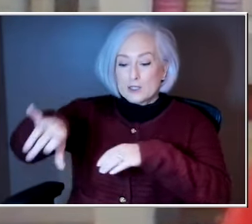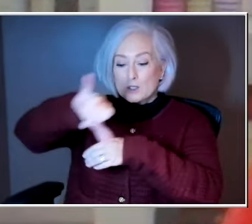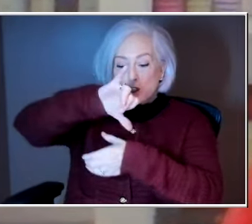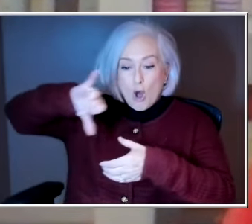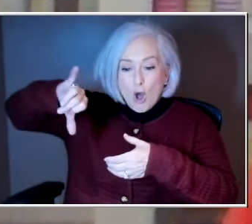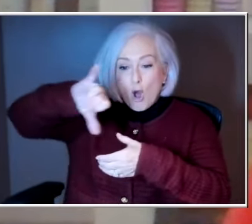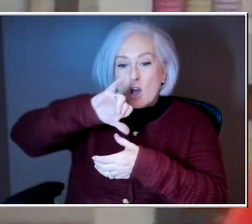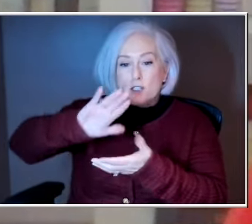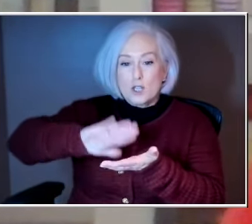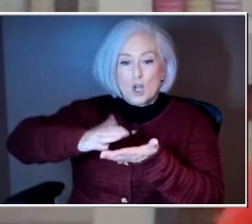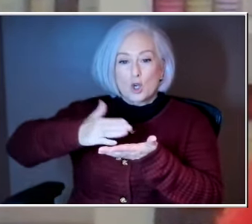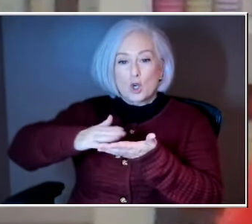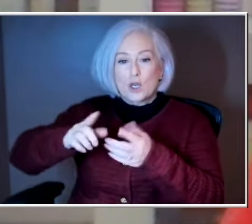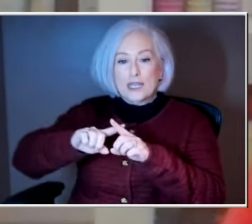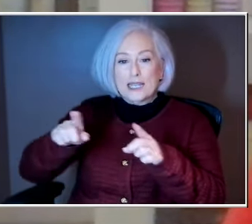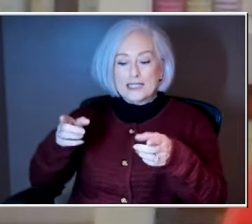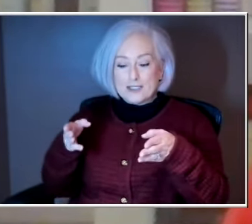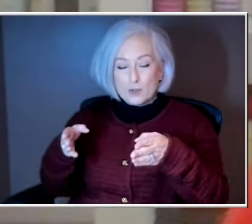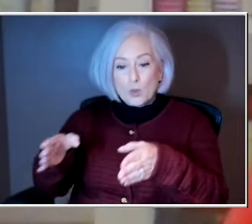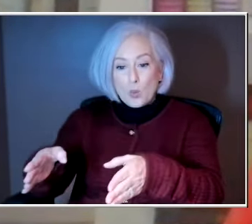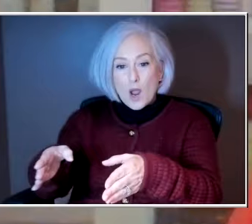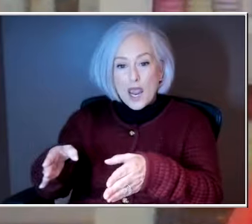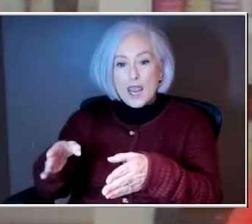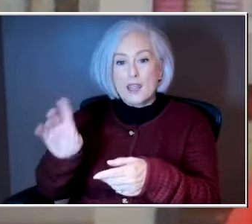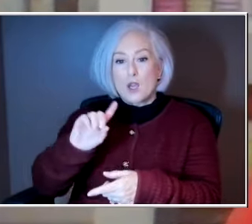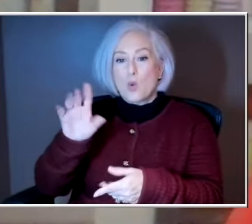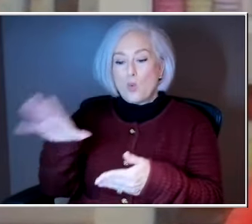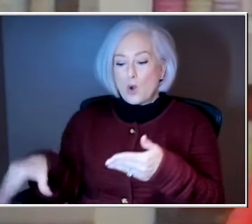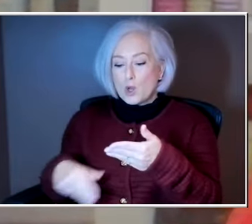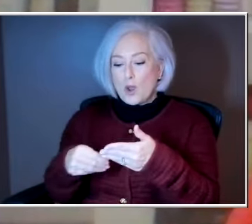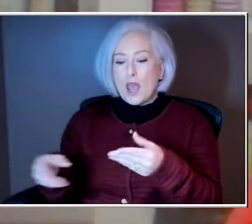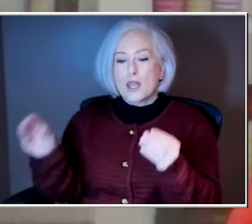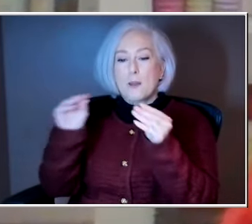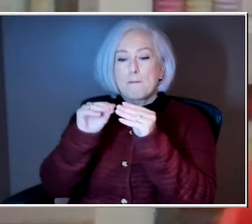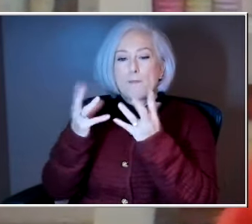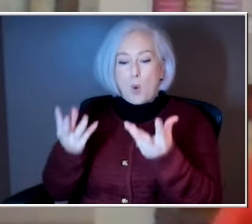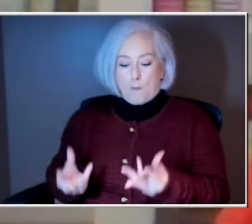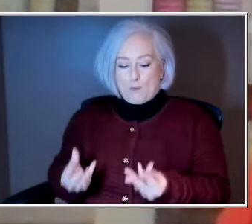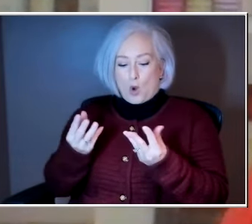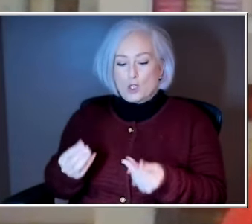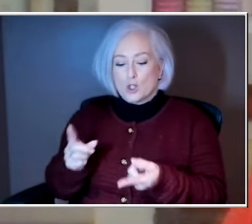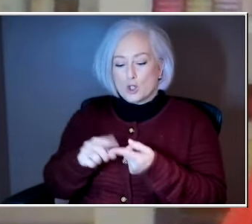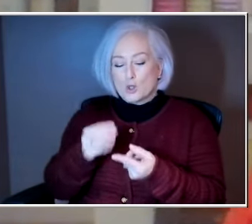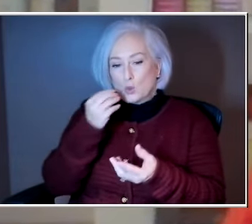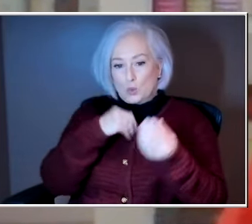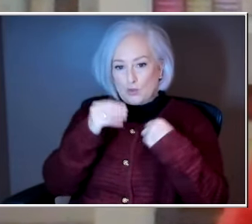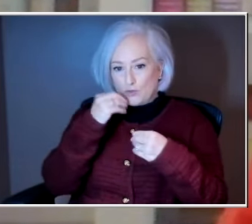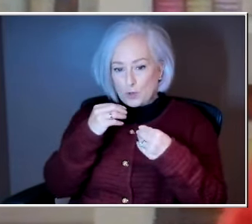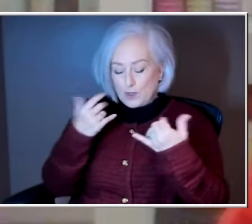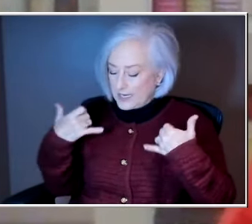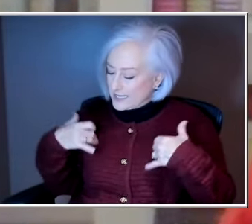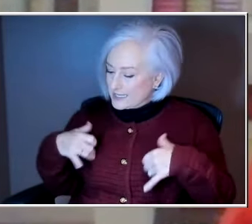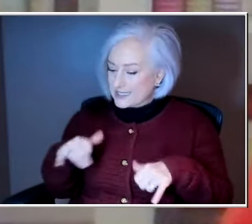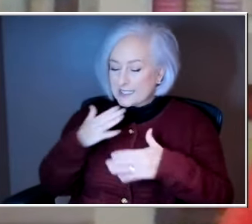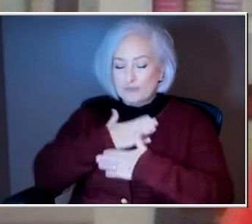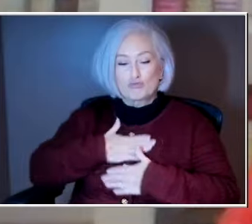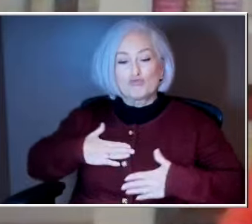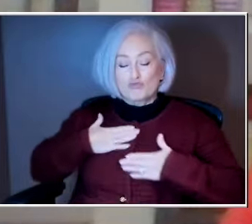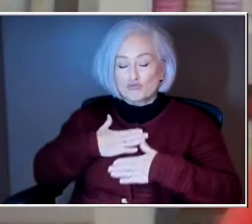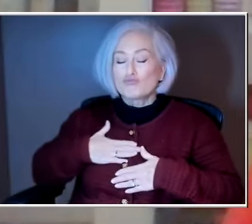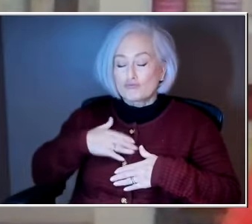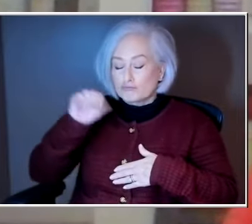a different method where you're adding more moisture to those foods, still enjoying them, but